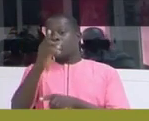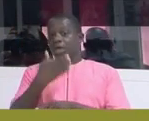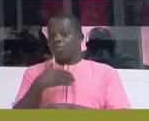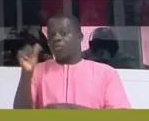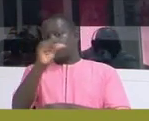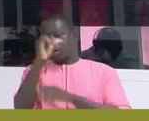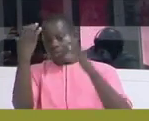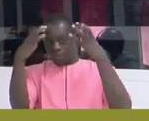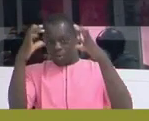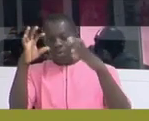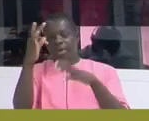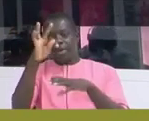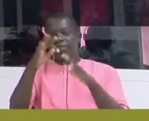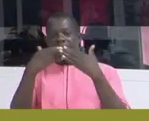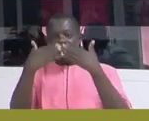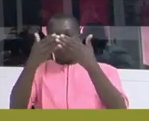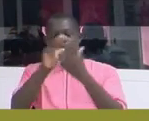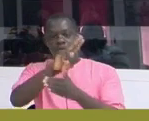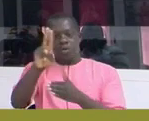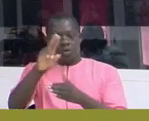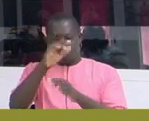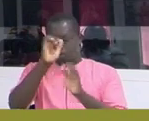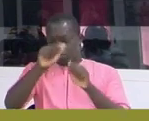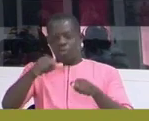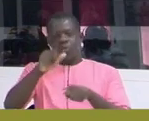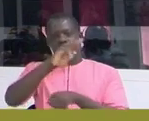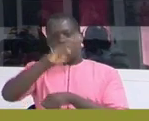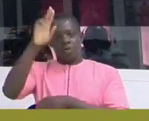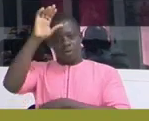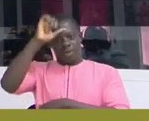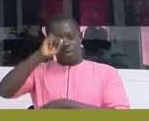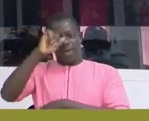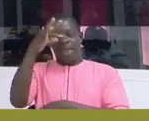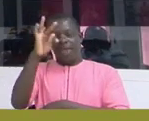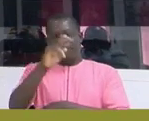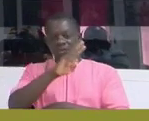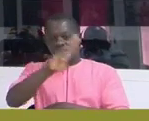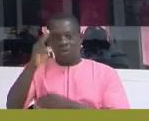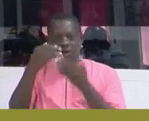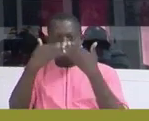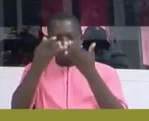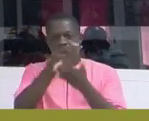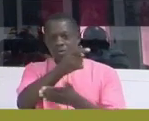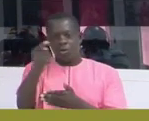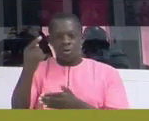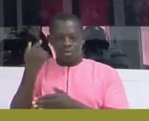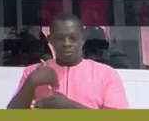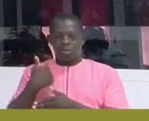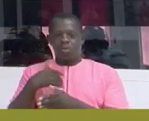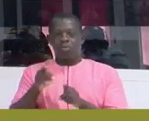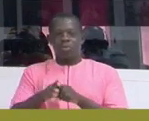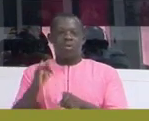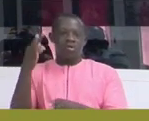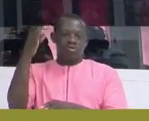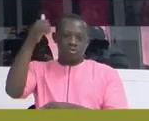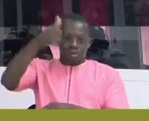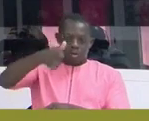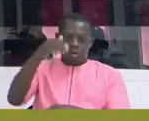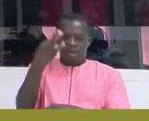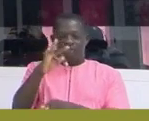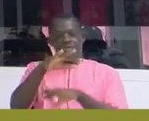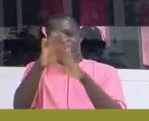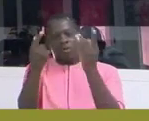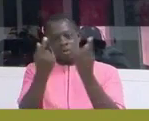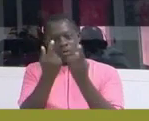problem I said but there is also another problem which if I tell you you will not understand if I do not tell